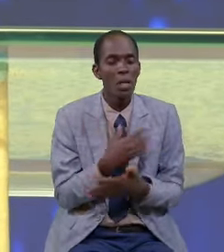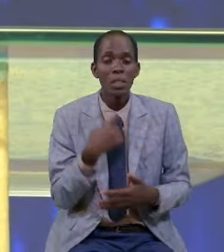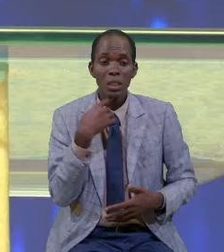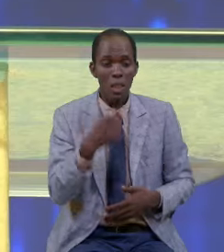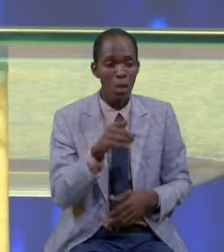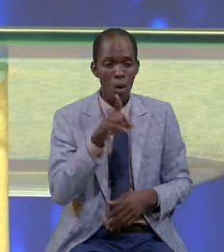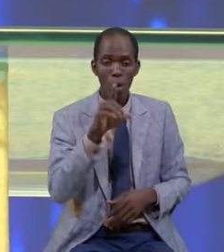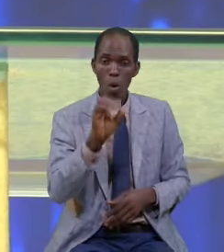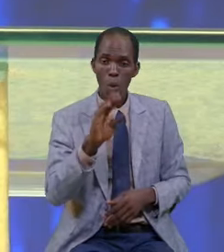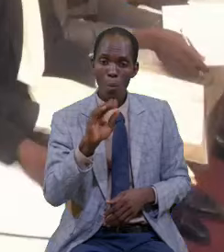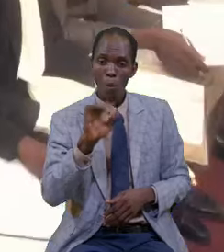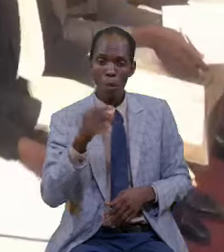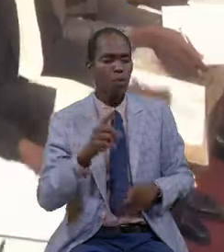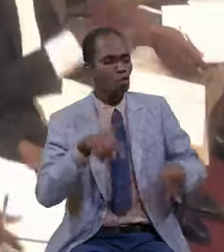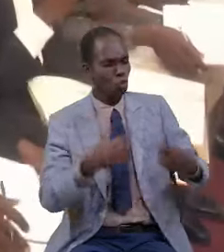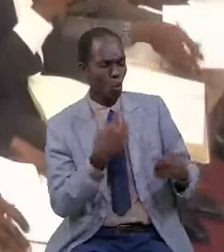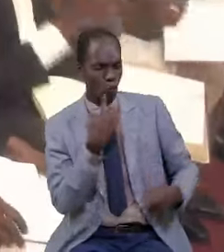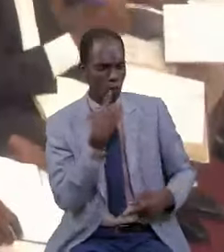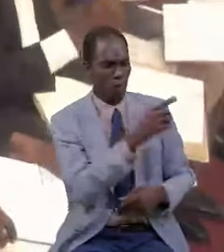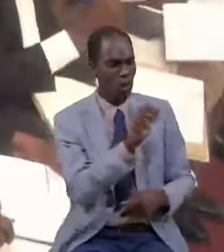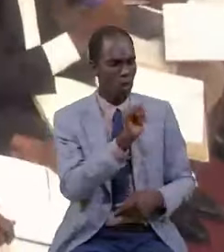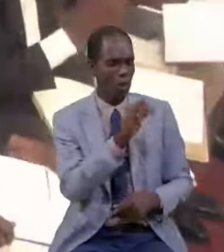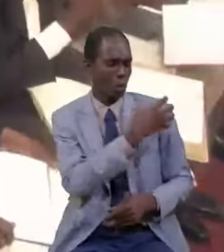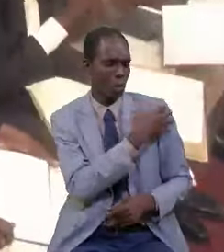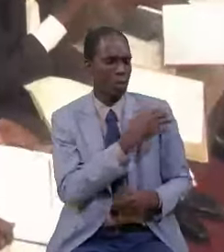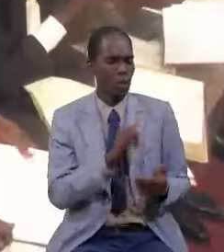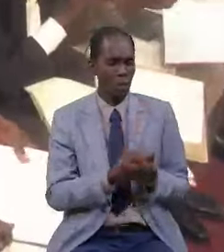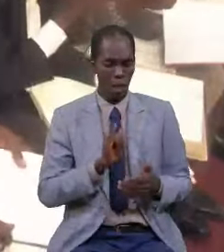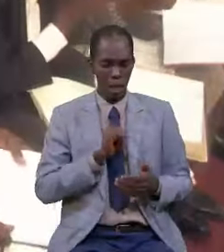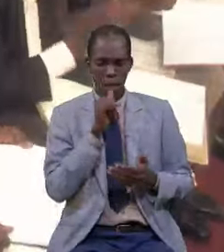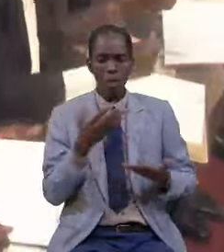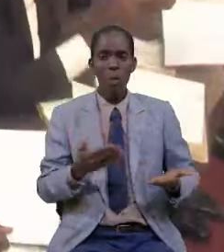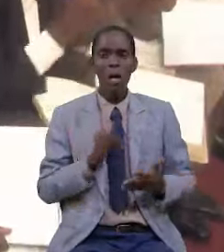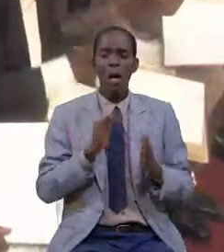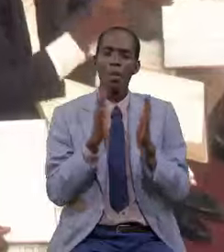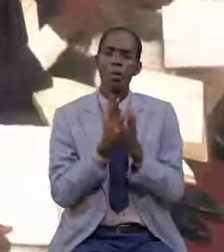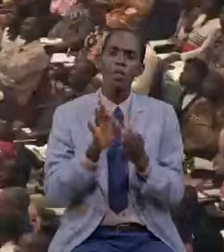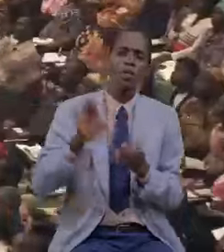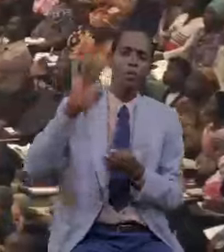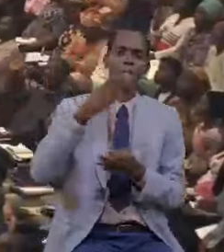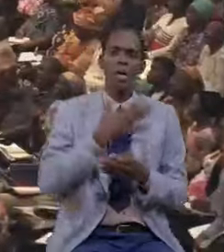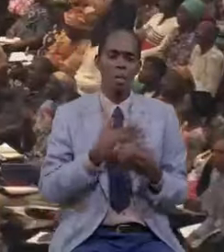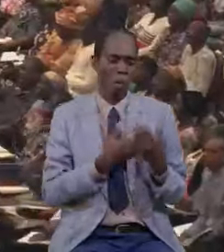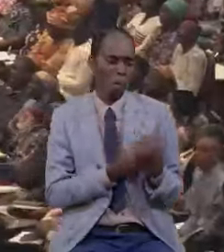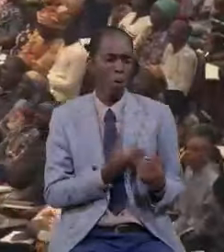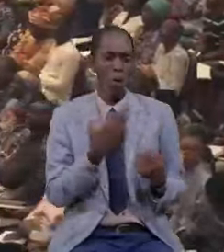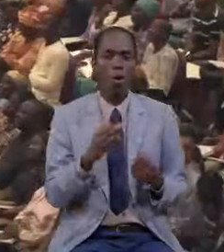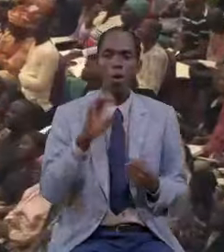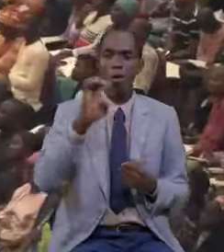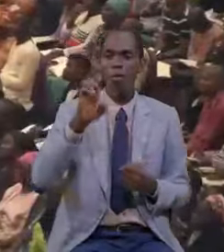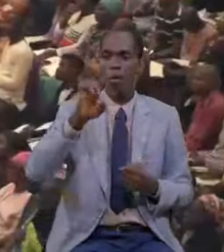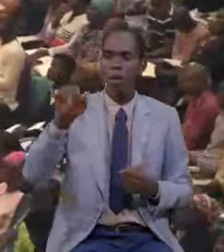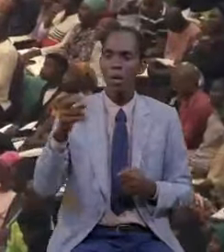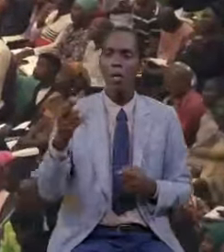pray that the spirit of Elijah will come upon you. The boldness of Elijah will come upon you. The courage